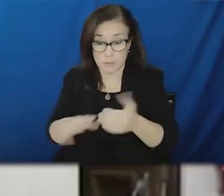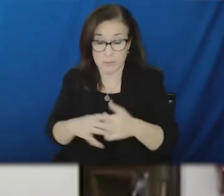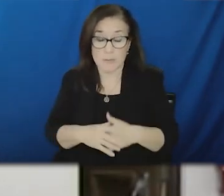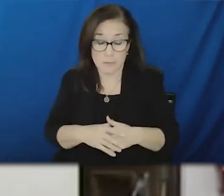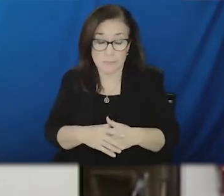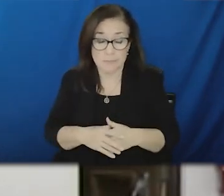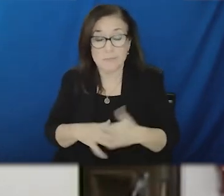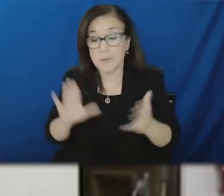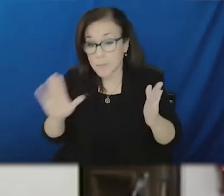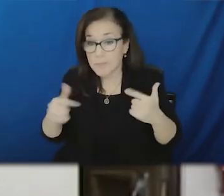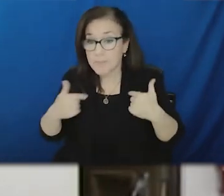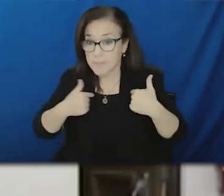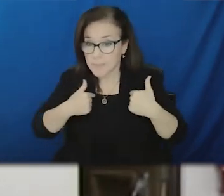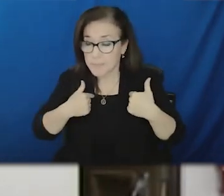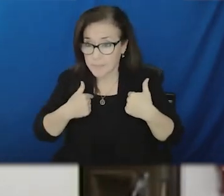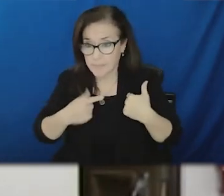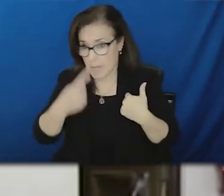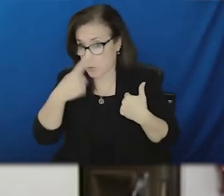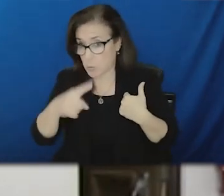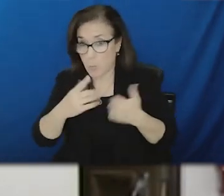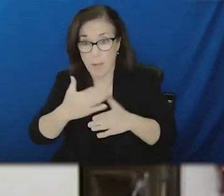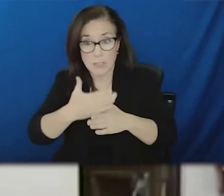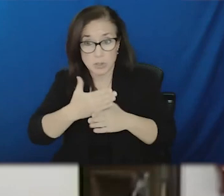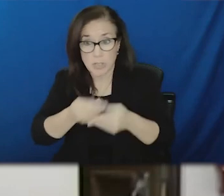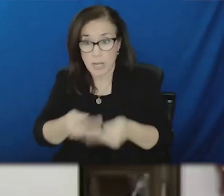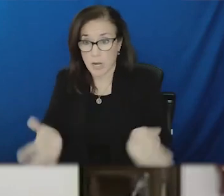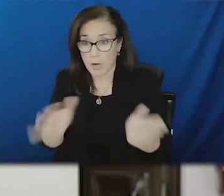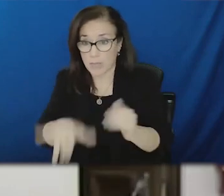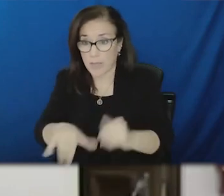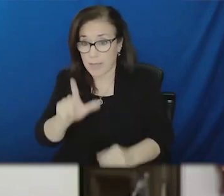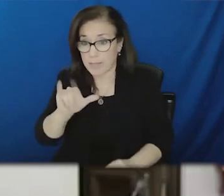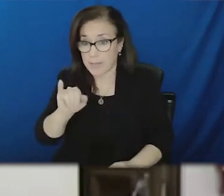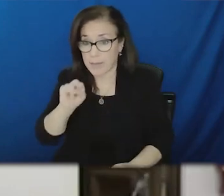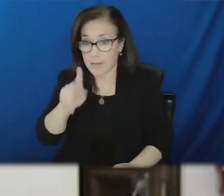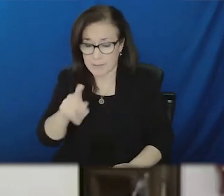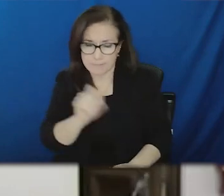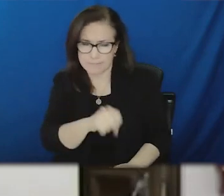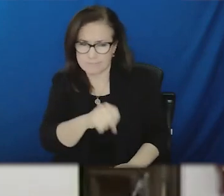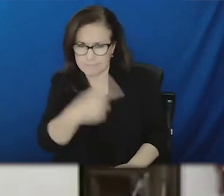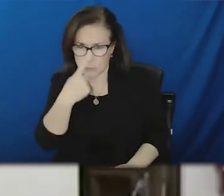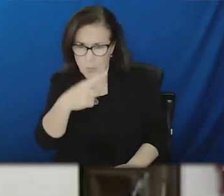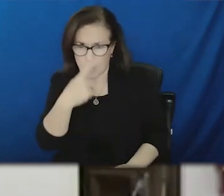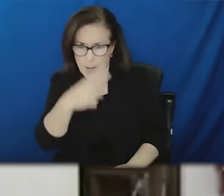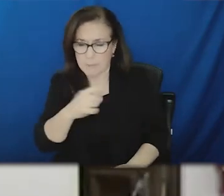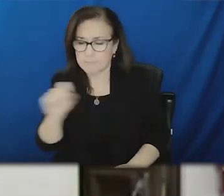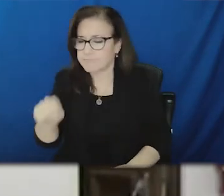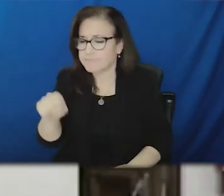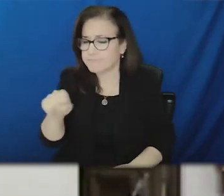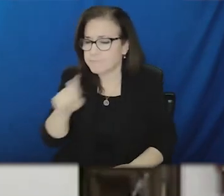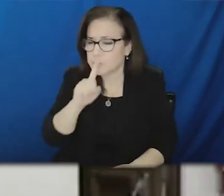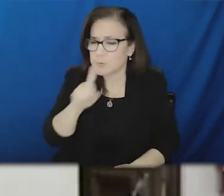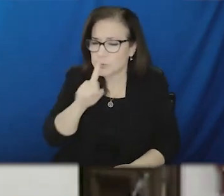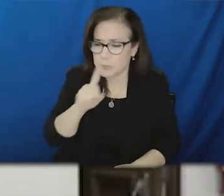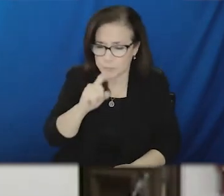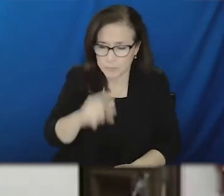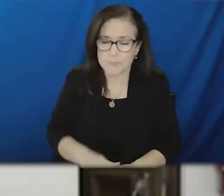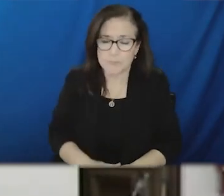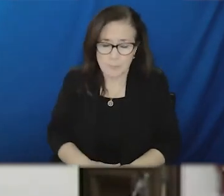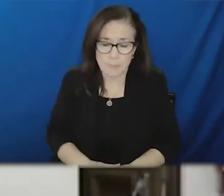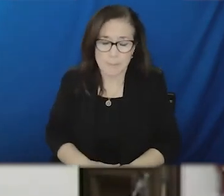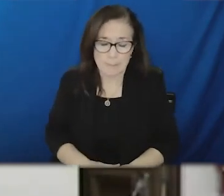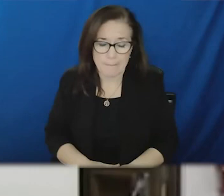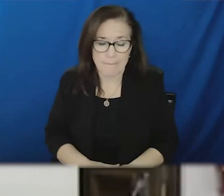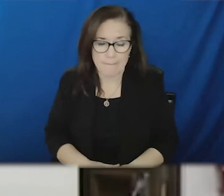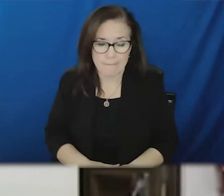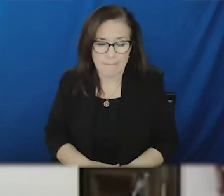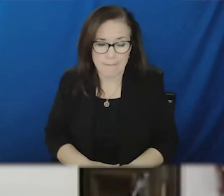share the links to the curriculum with you. That'd be great. I have those now today that I could share with you. And then